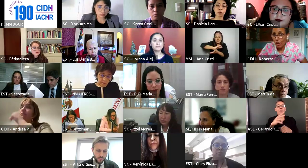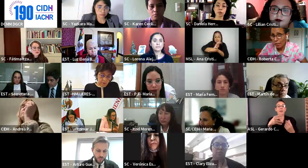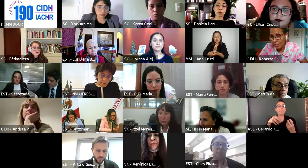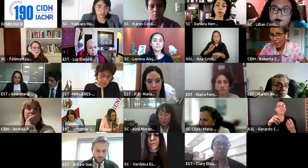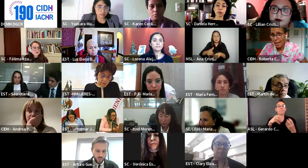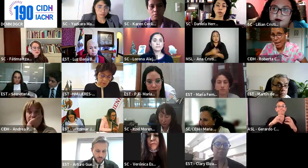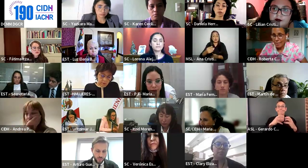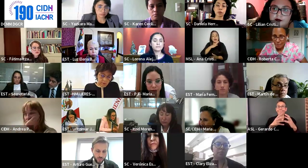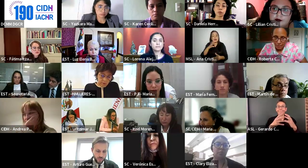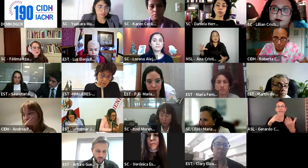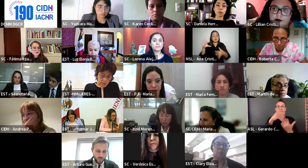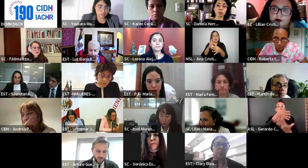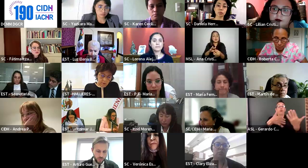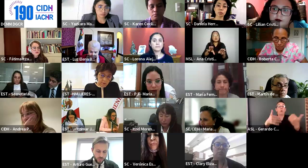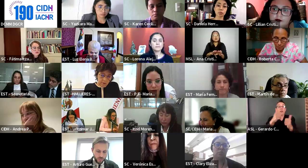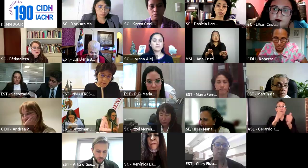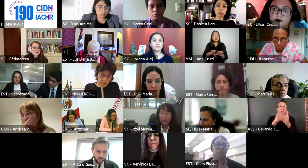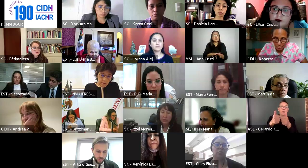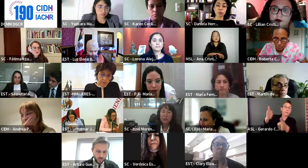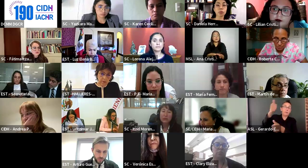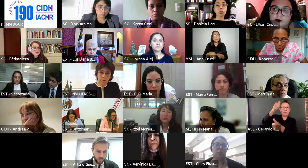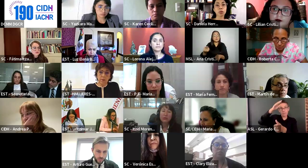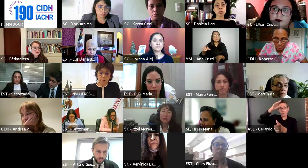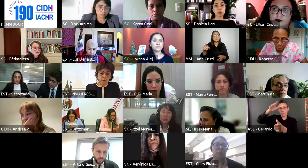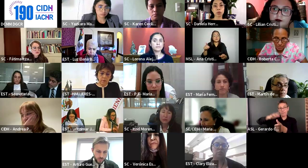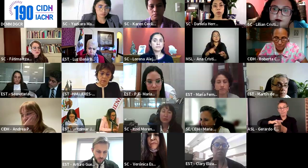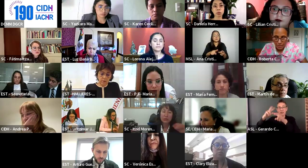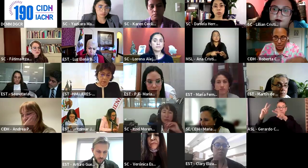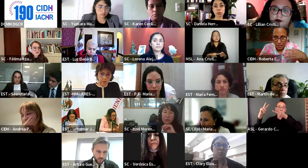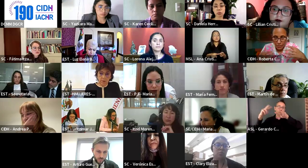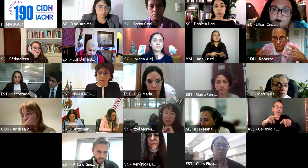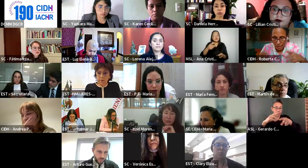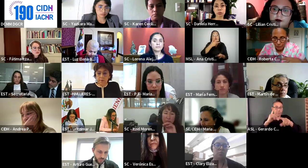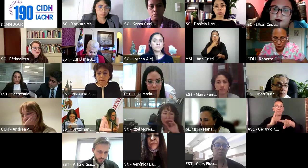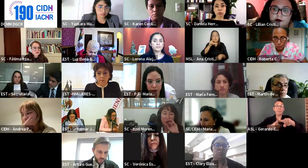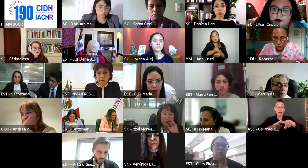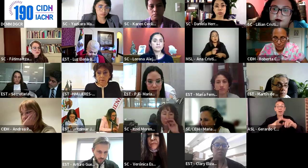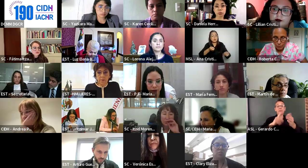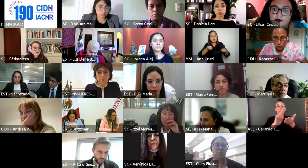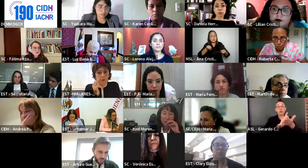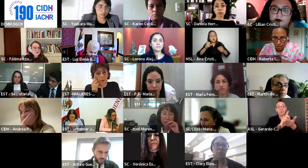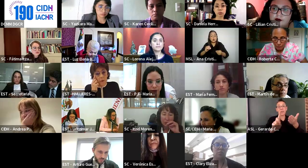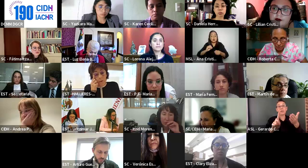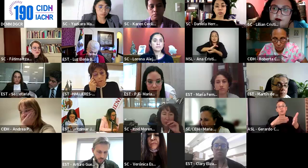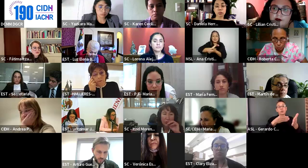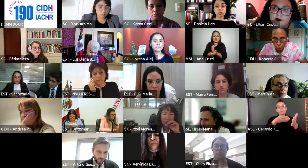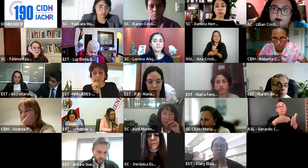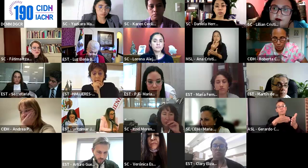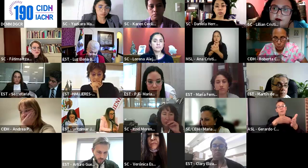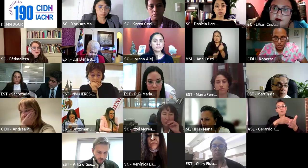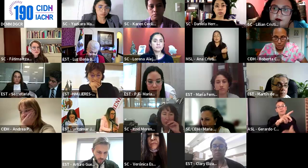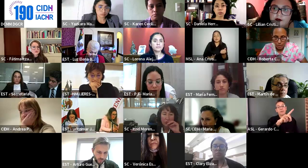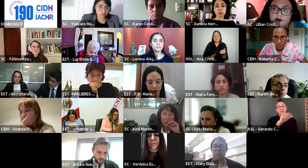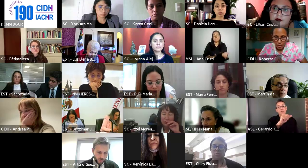with patriarchy and discrimination based on disability. The actions that you're taking to advance